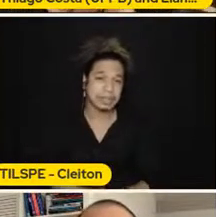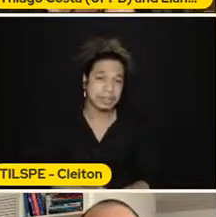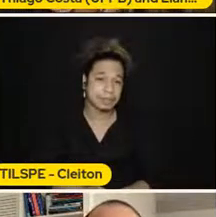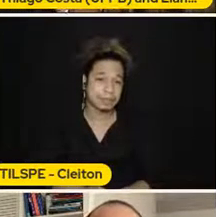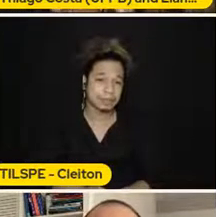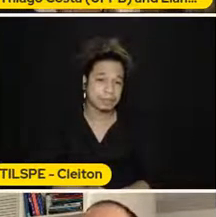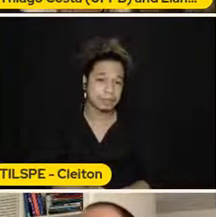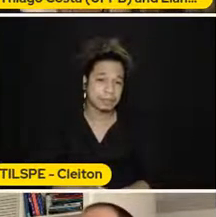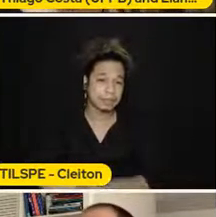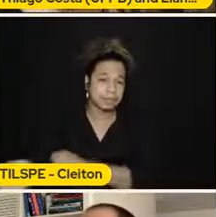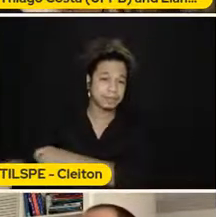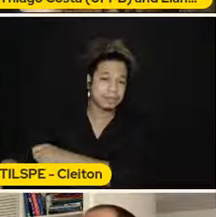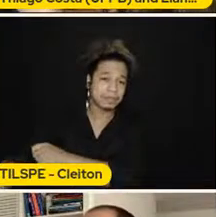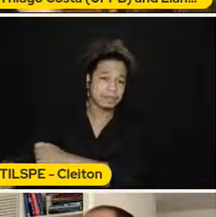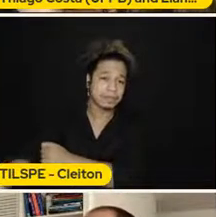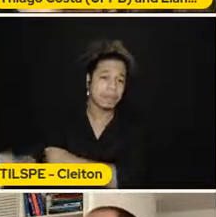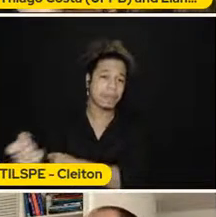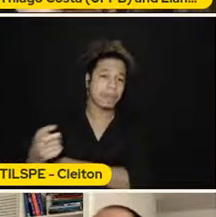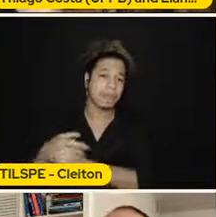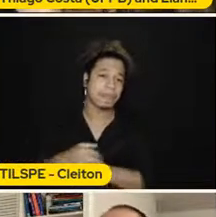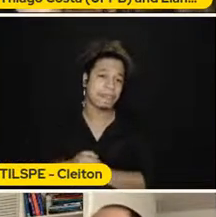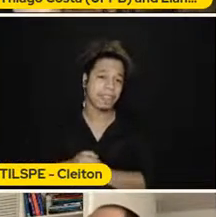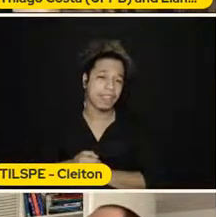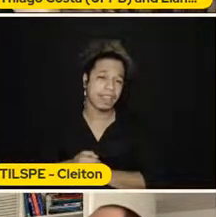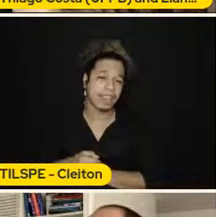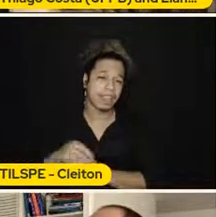I will take a sip. I will take a sip.